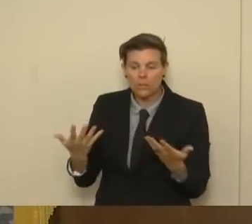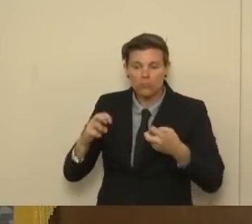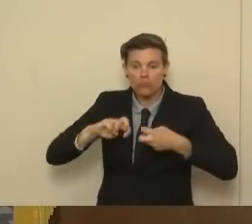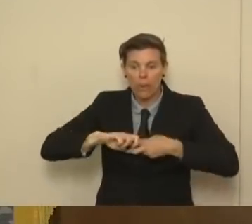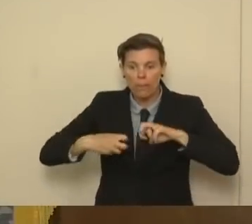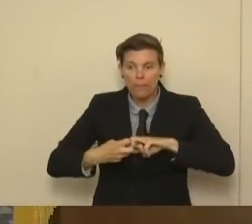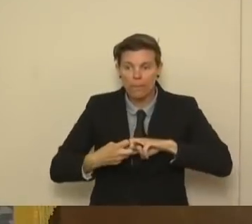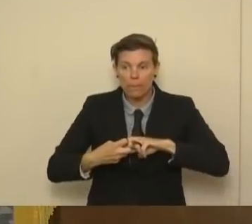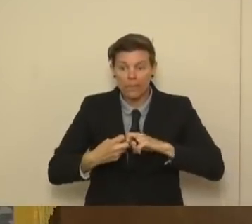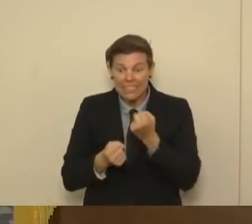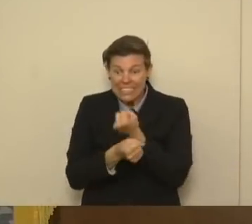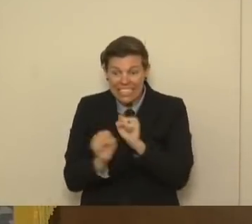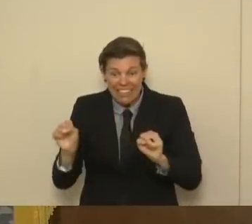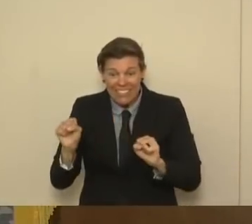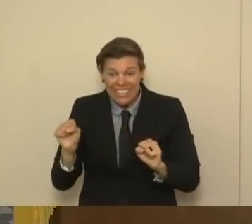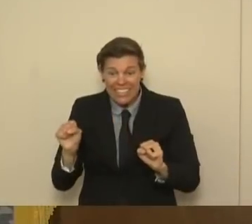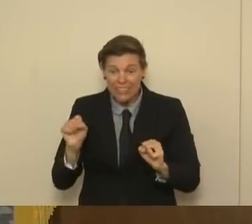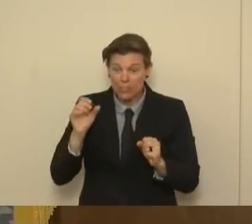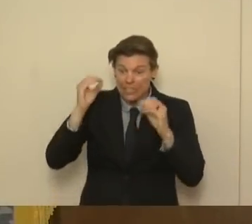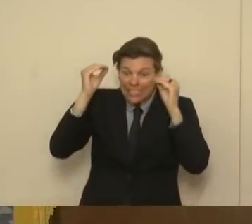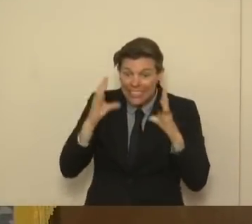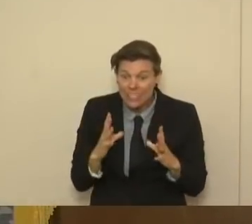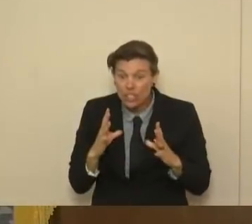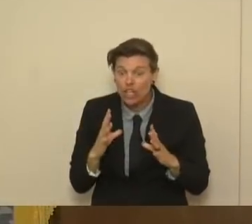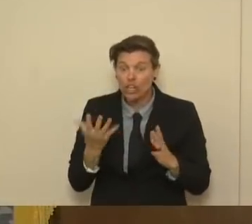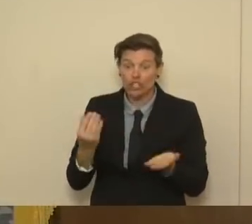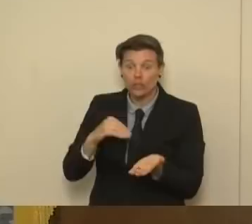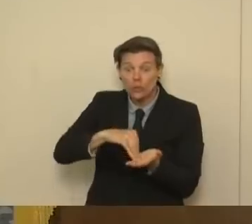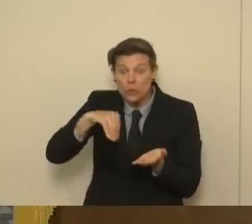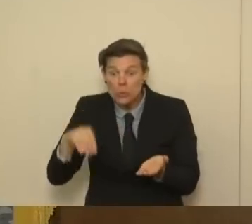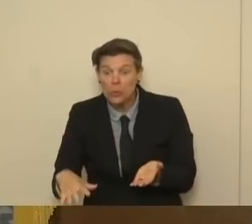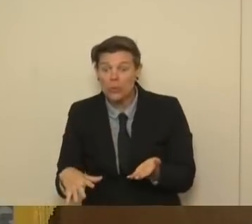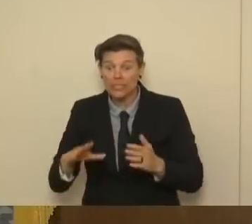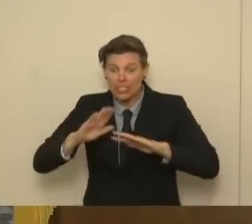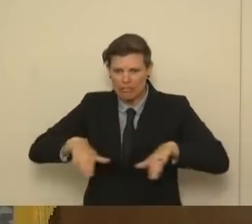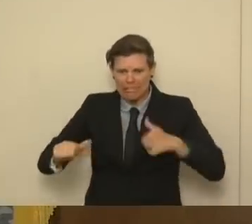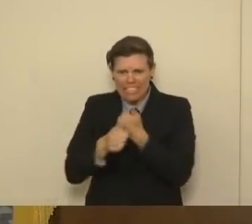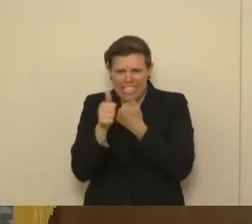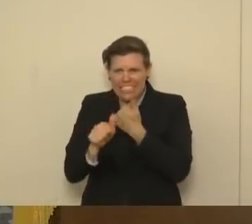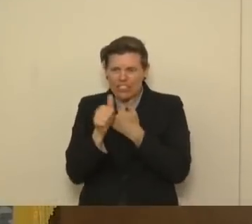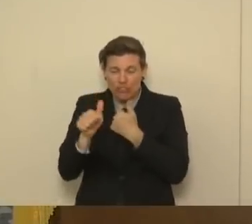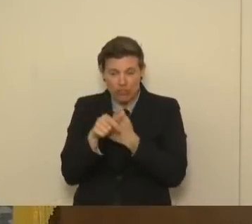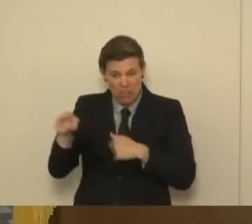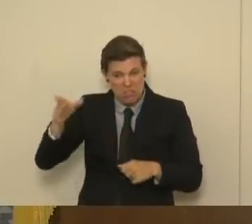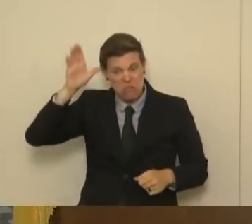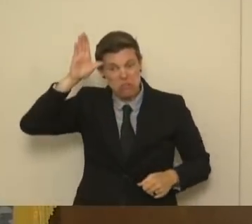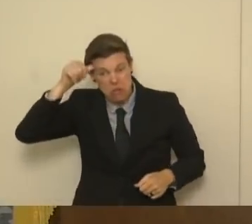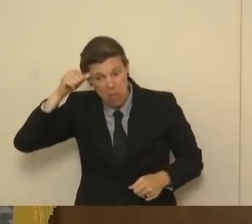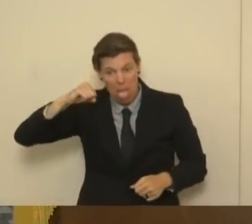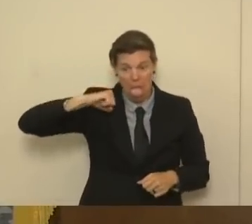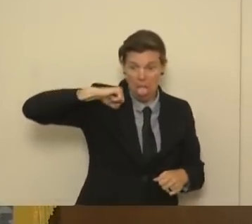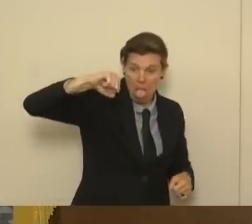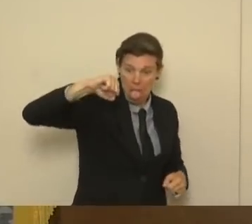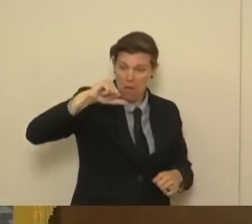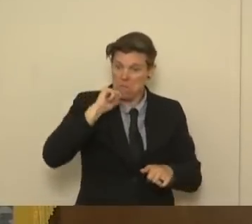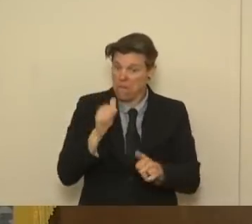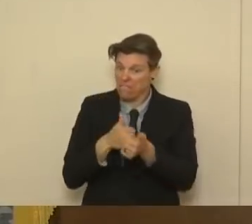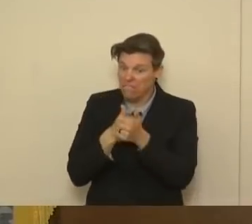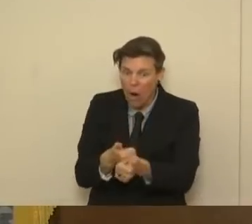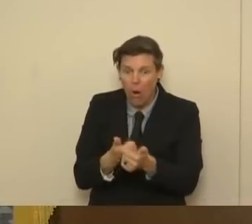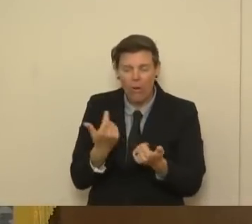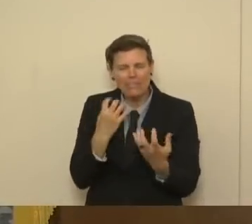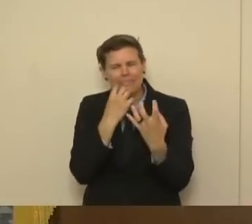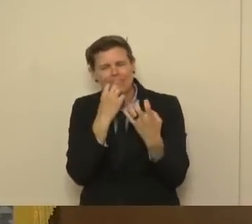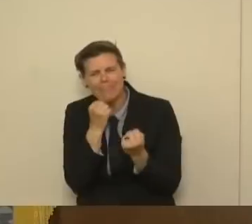educators and your children. So we're moving in the right direction. Please don't